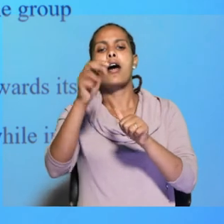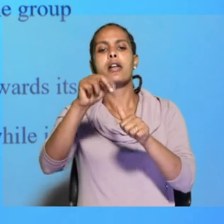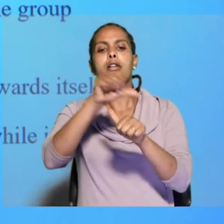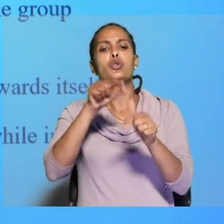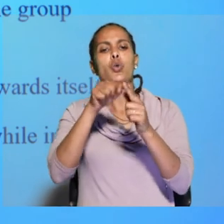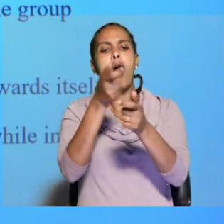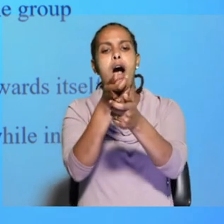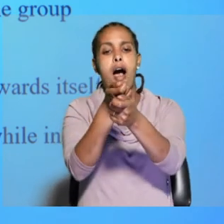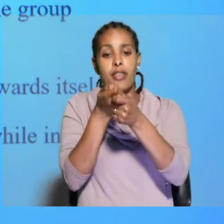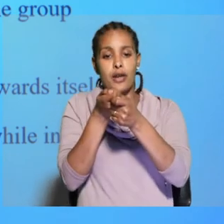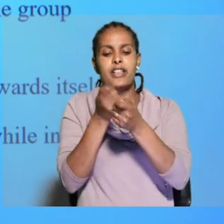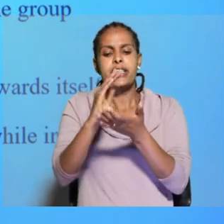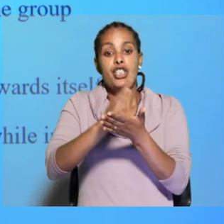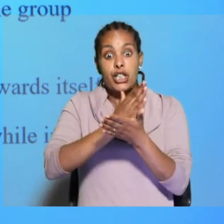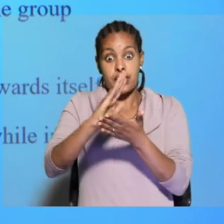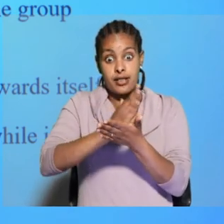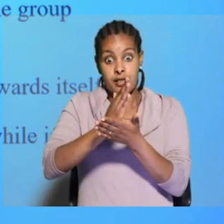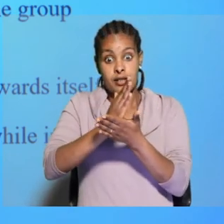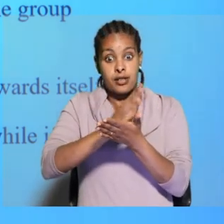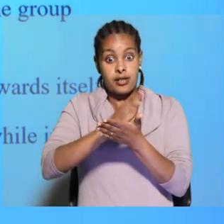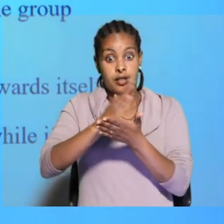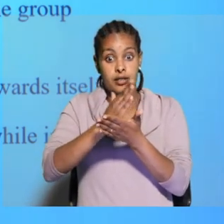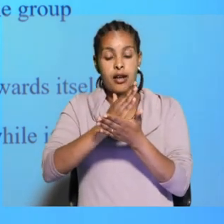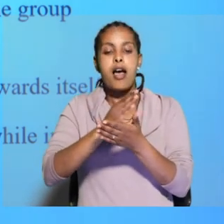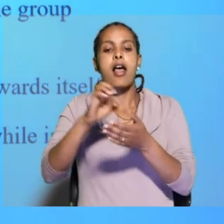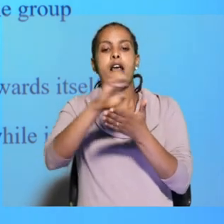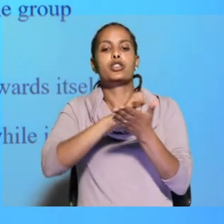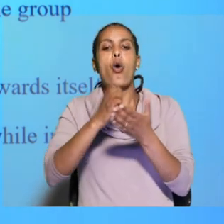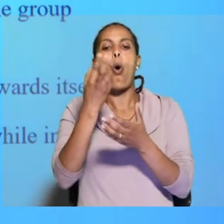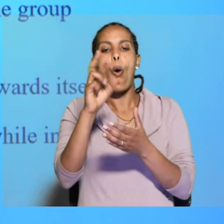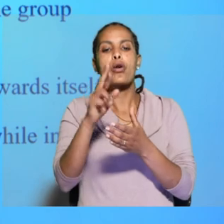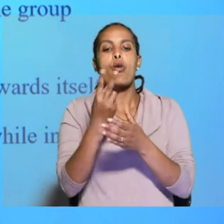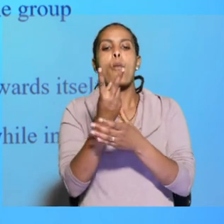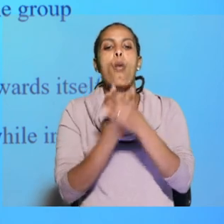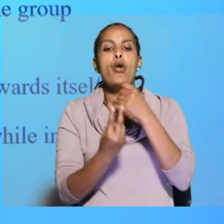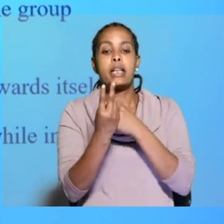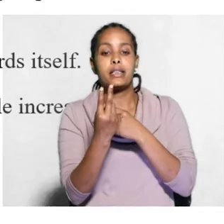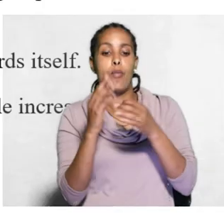to attract shared electrons, bonded